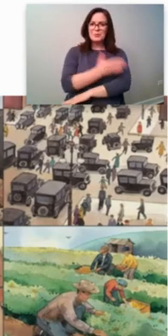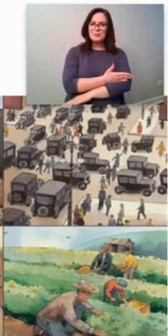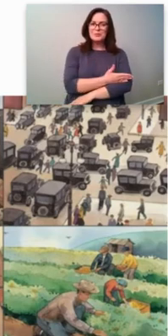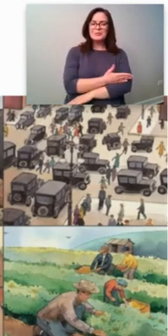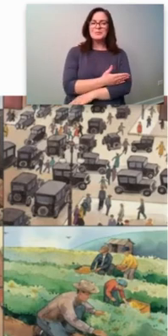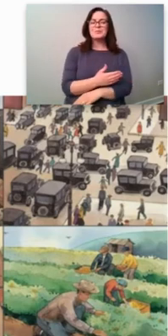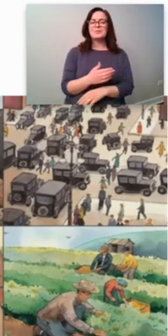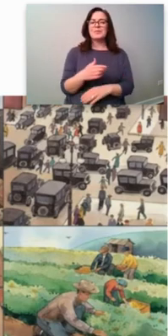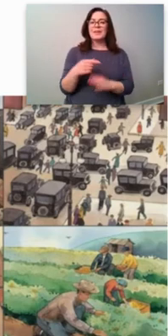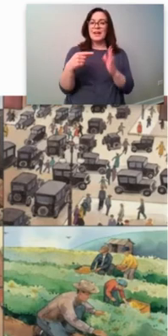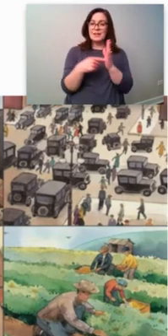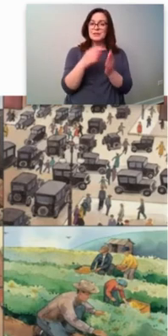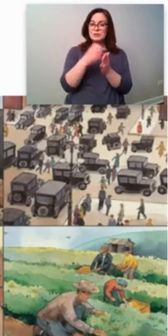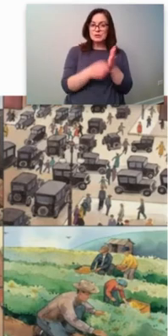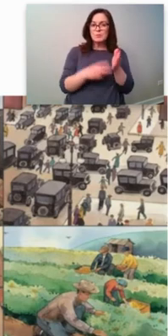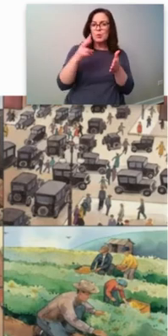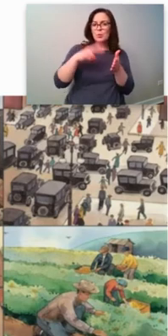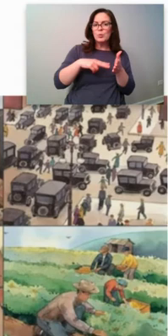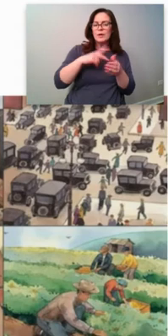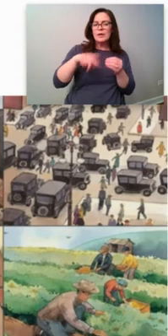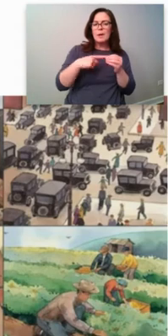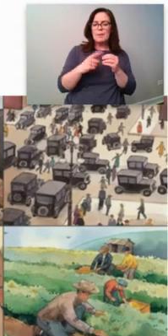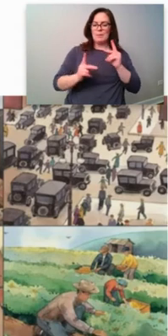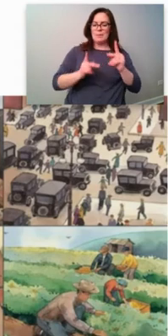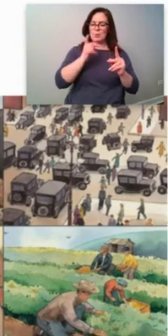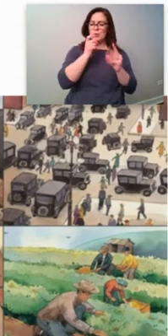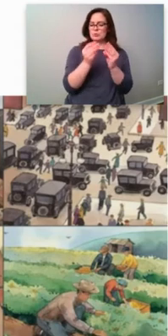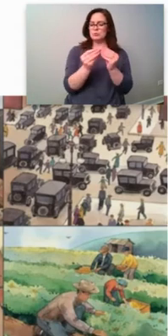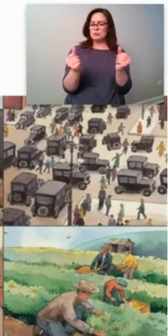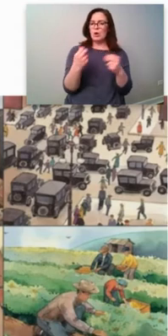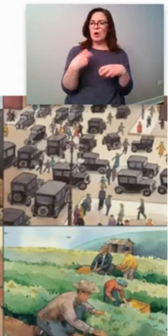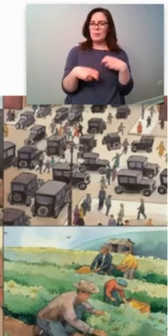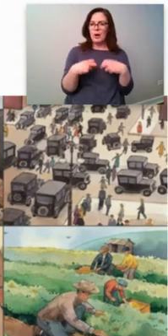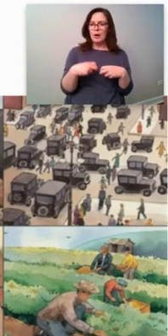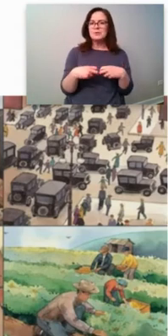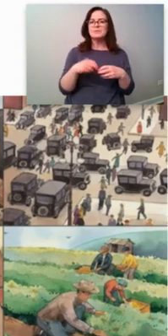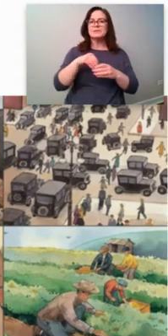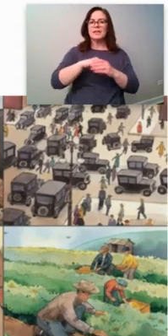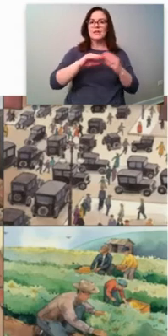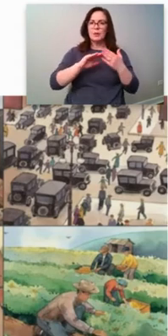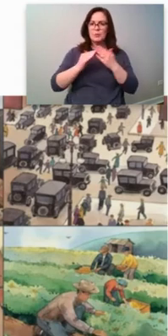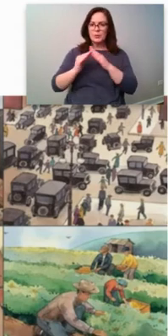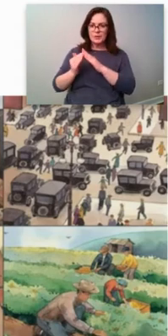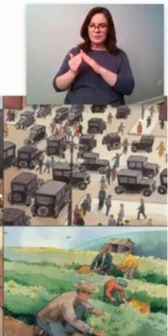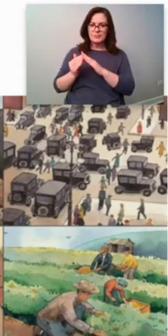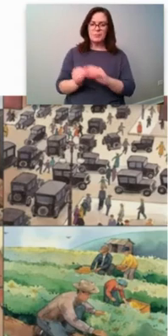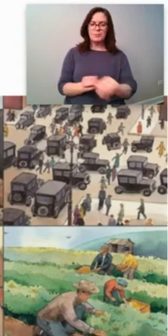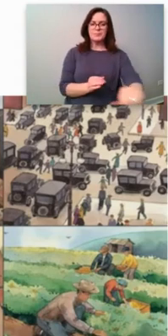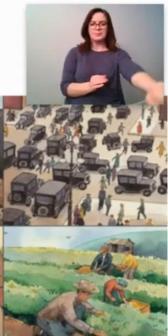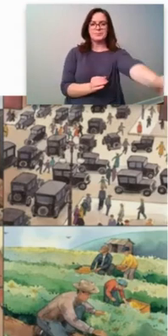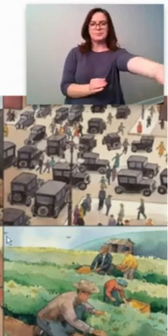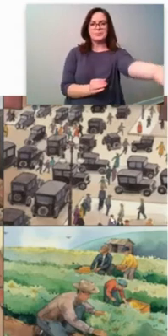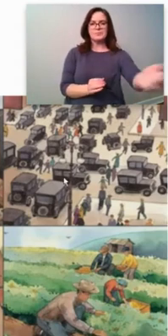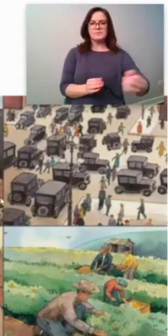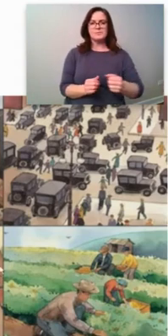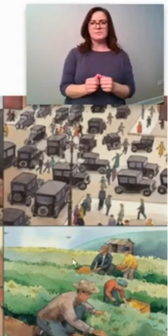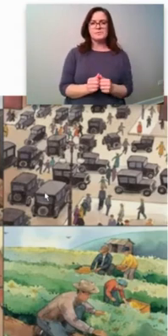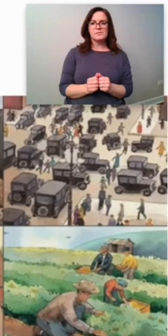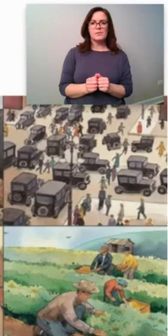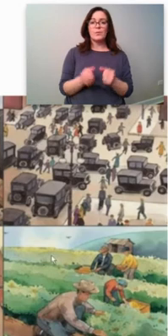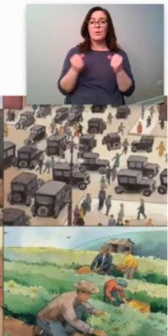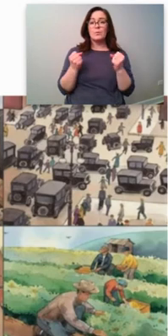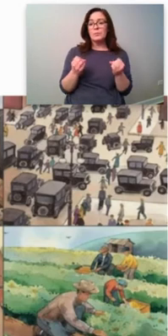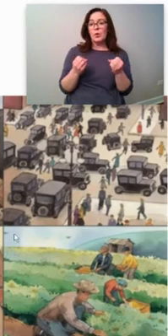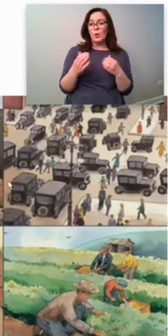will read about people who solved problems in their communities. So whatever we're gonna